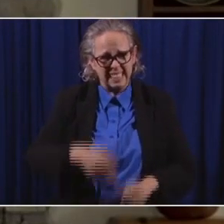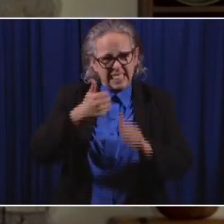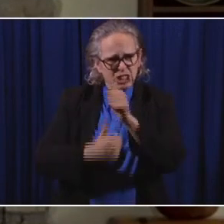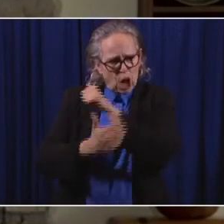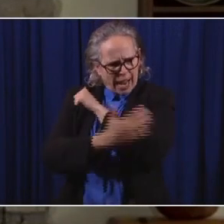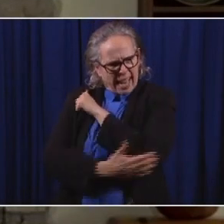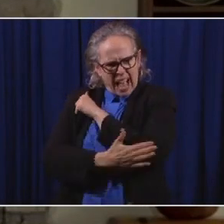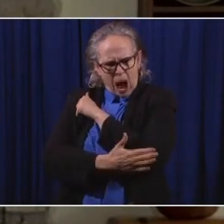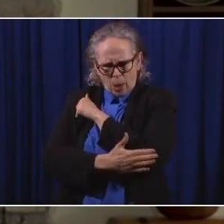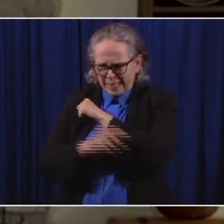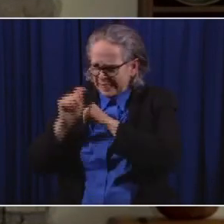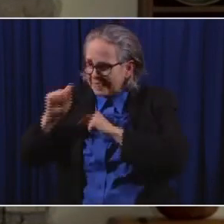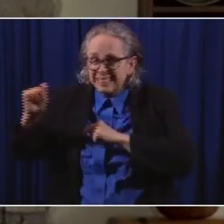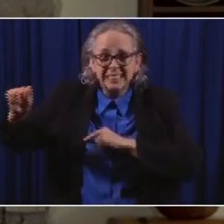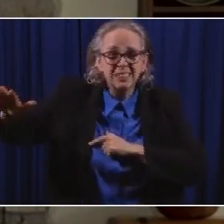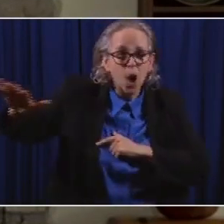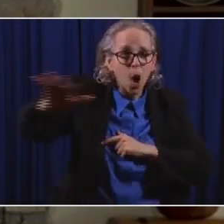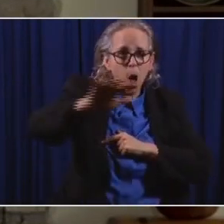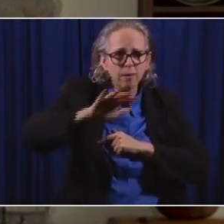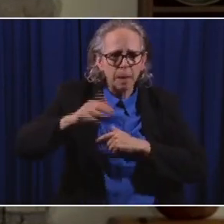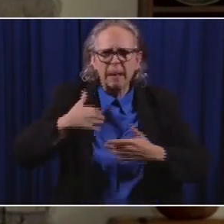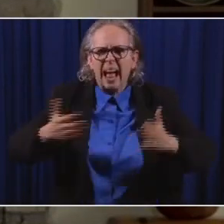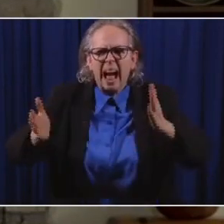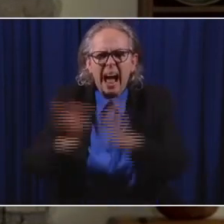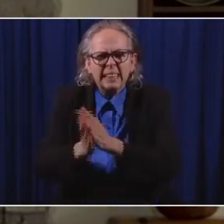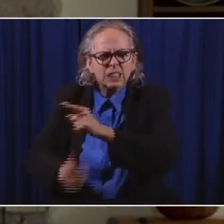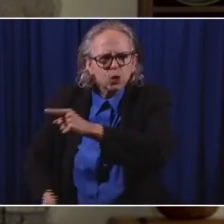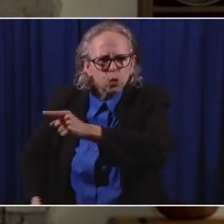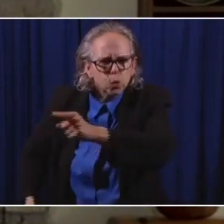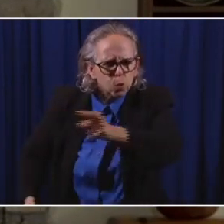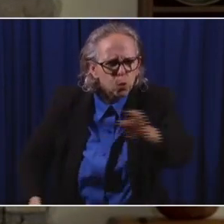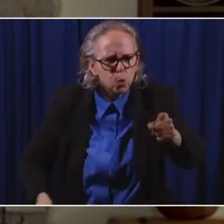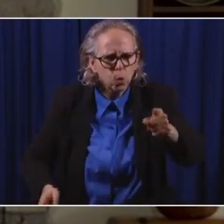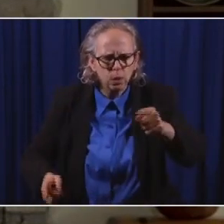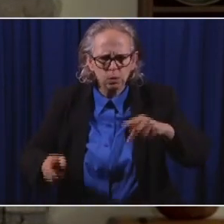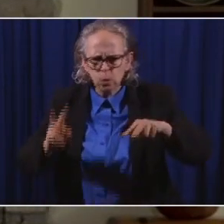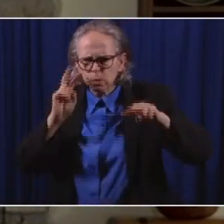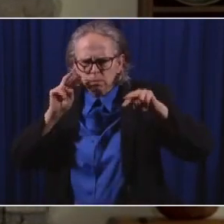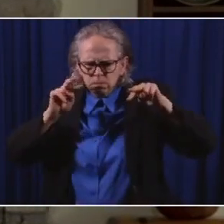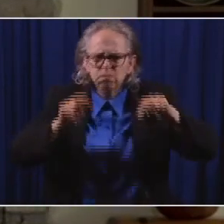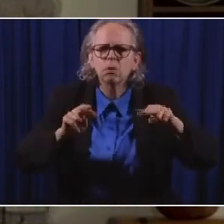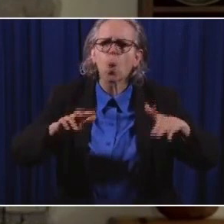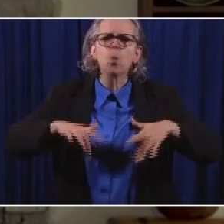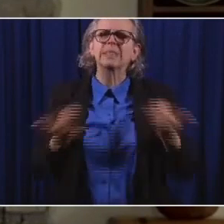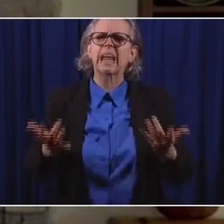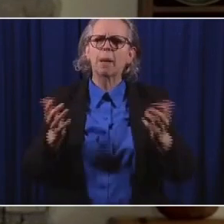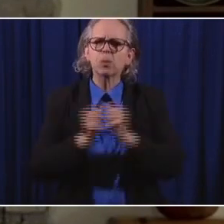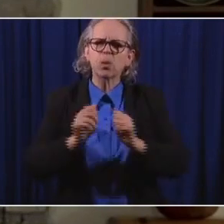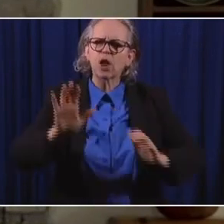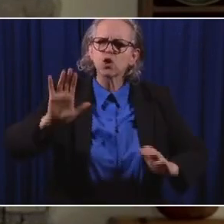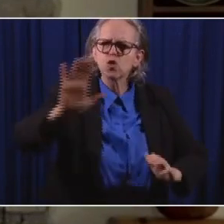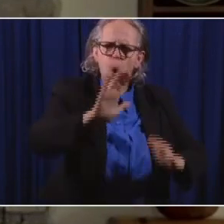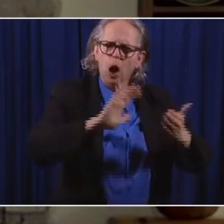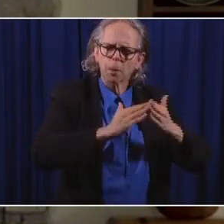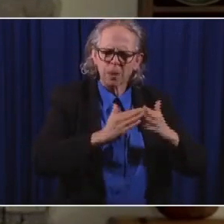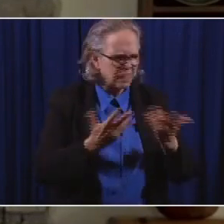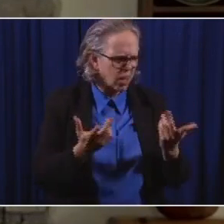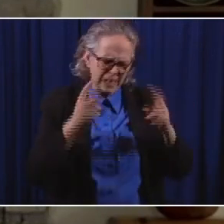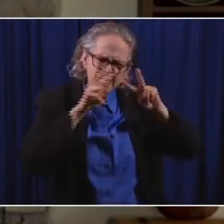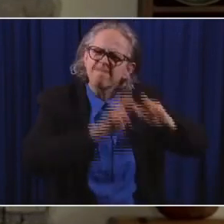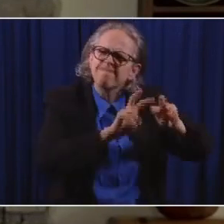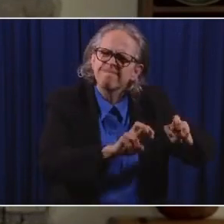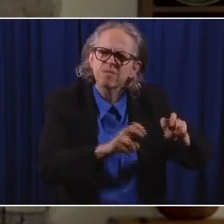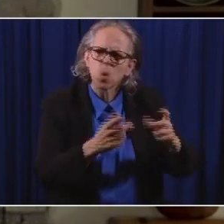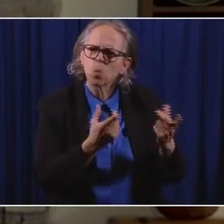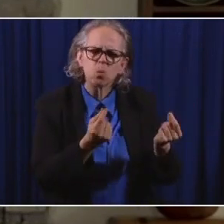assess and understand their situation, to inventory their assets in the community, and